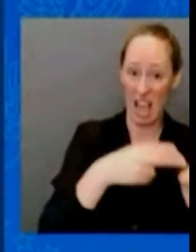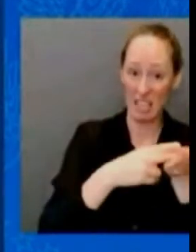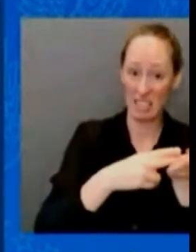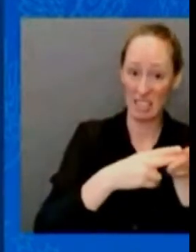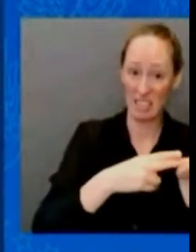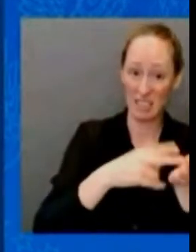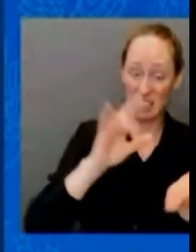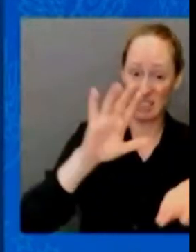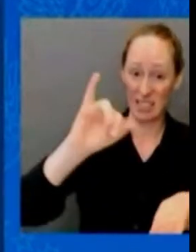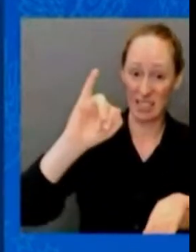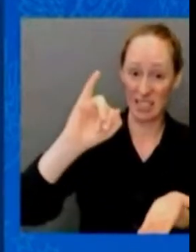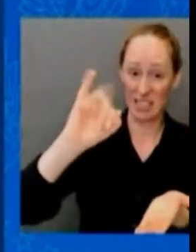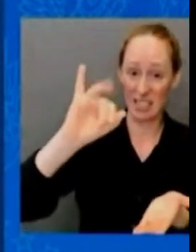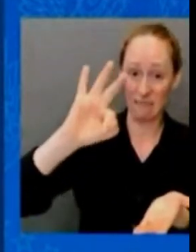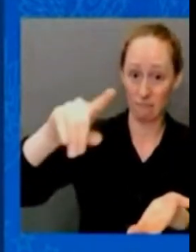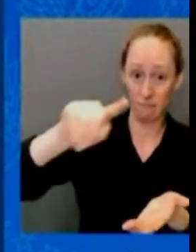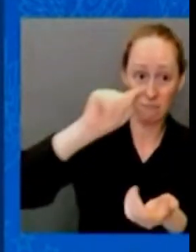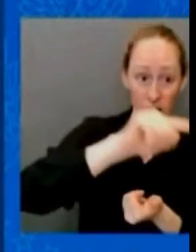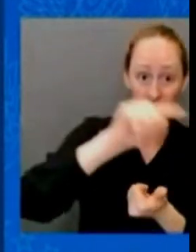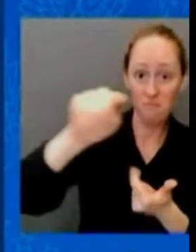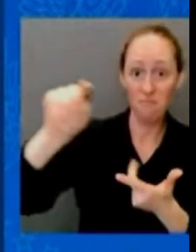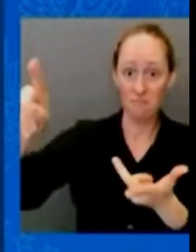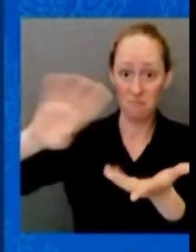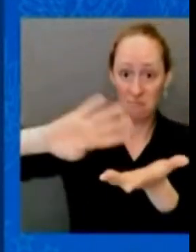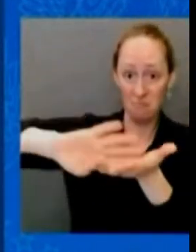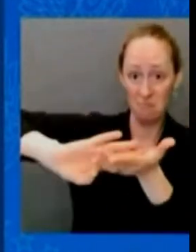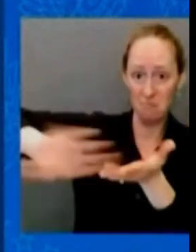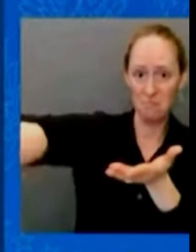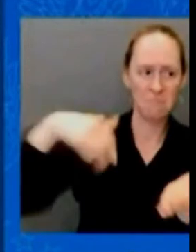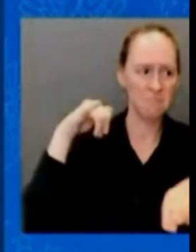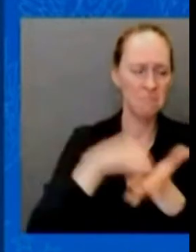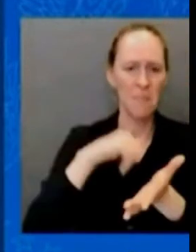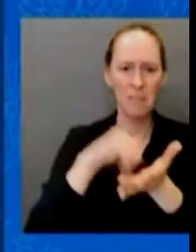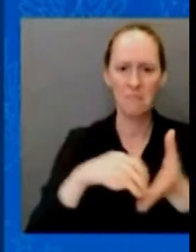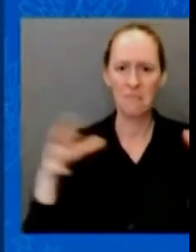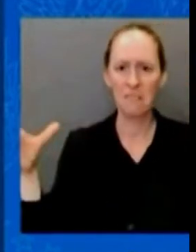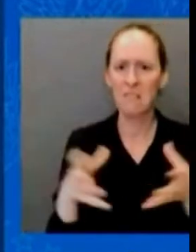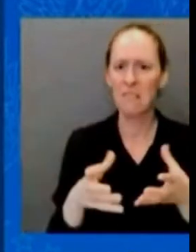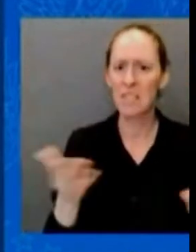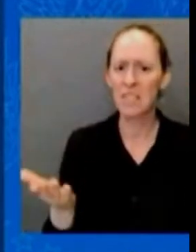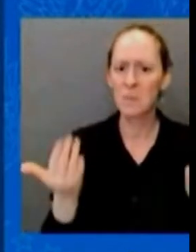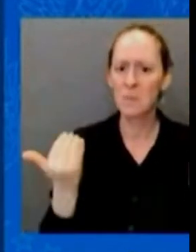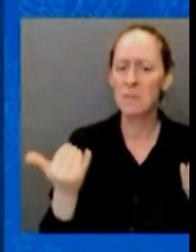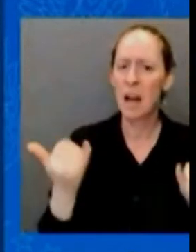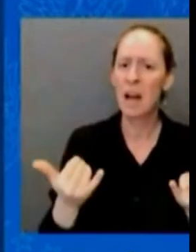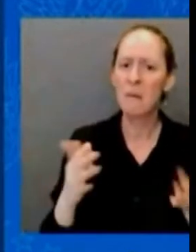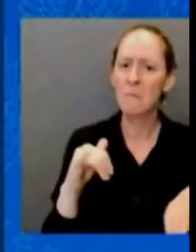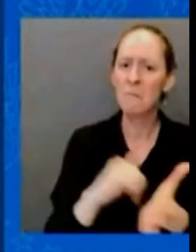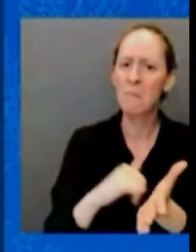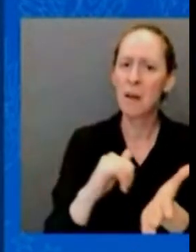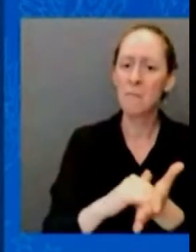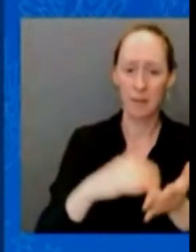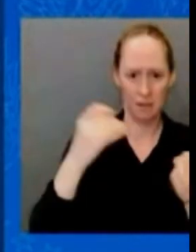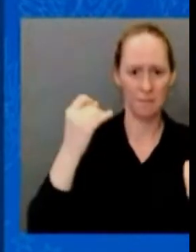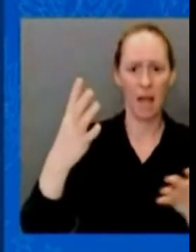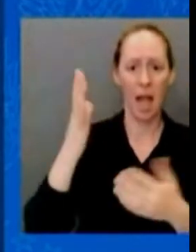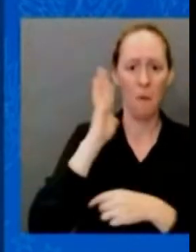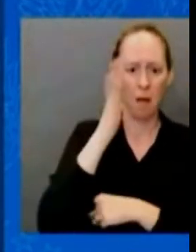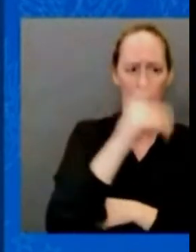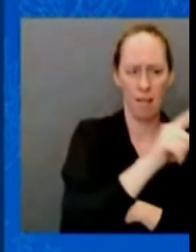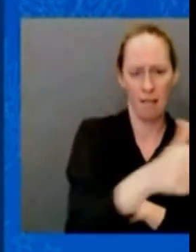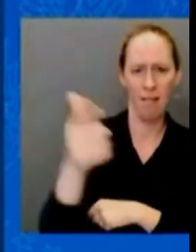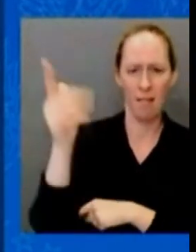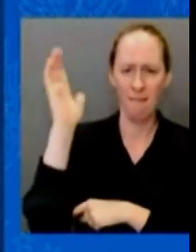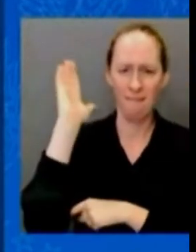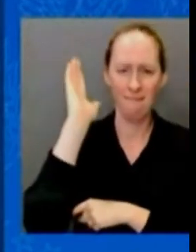families in this area. And you'll be hearing from all these folks in a minute. But Congressman John Katko, where's John? Johnny?